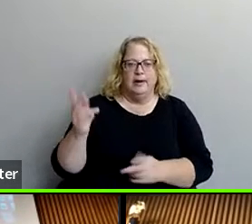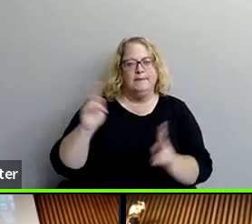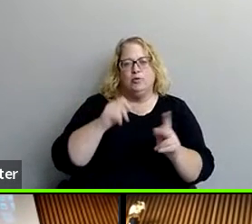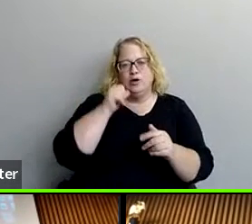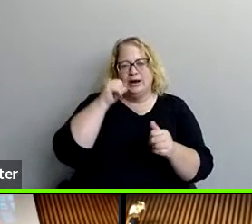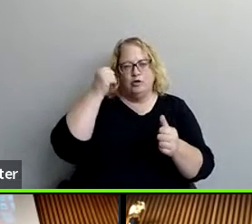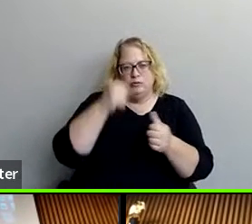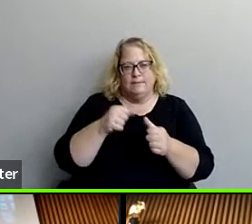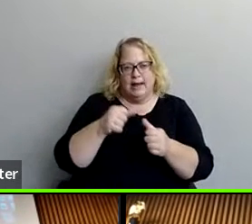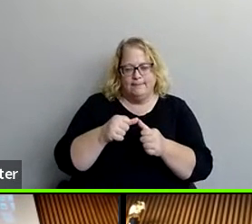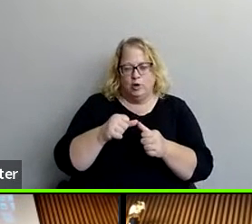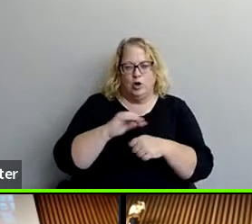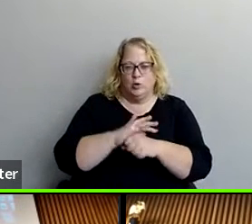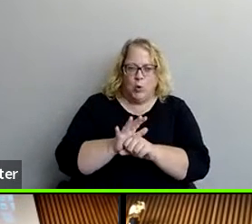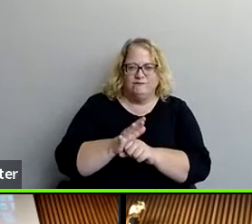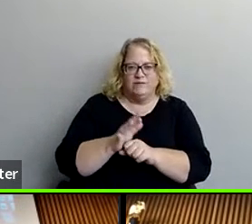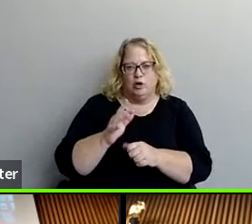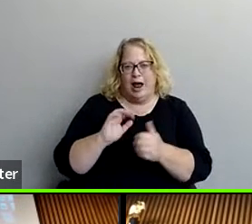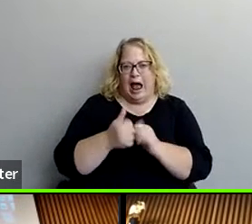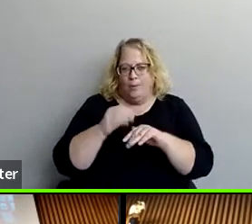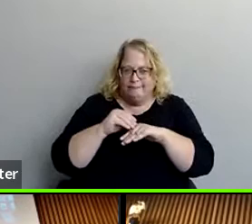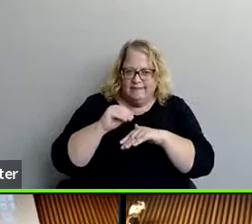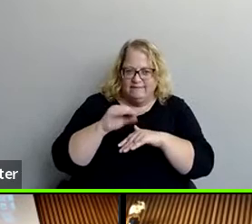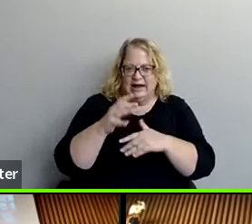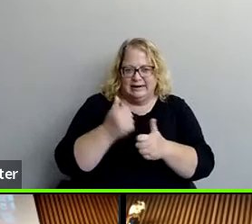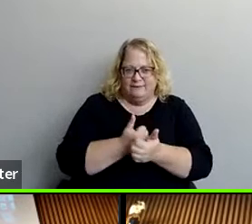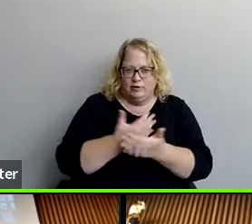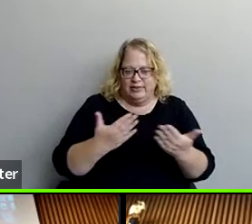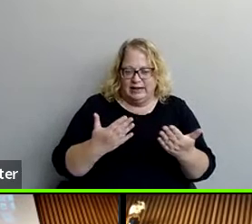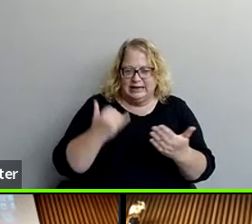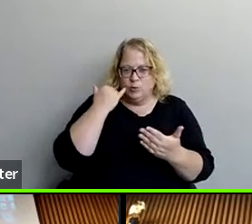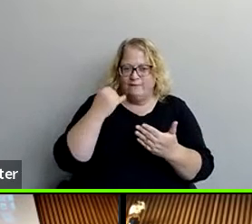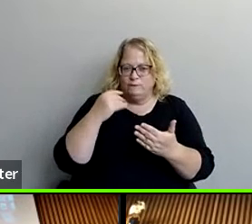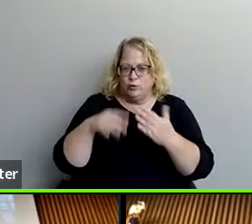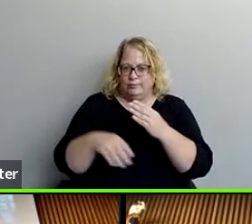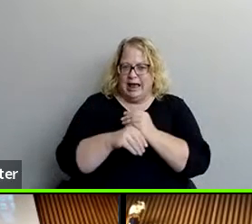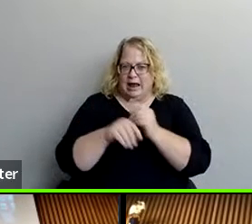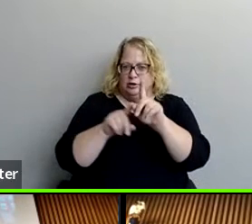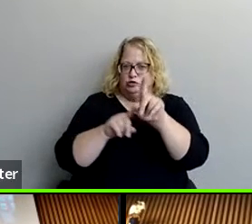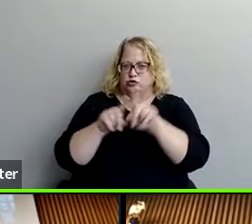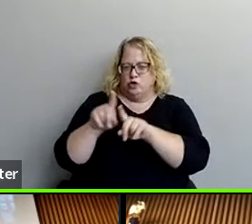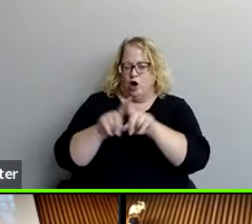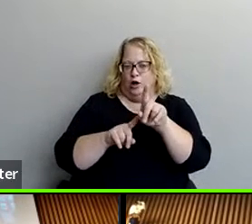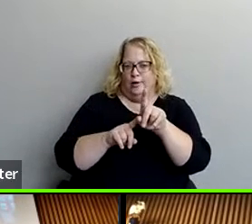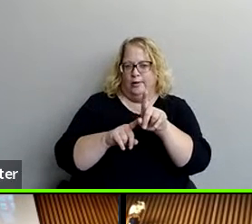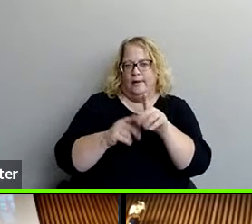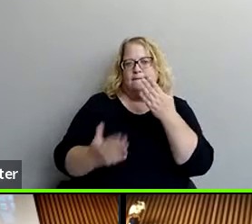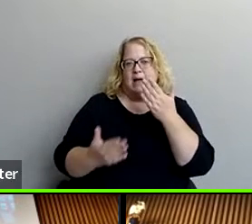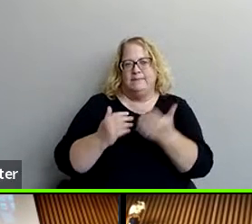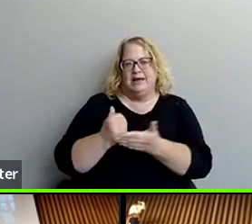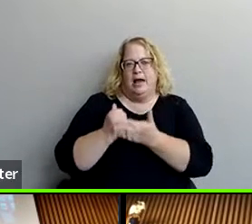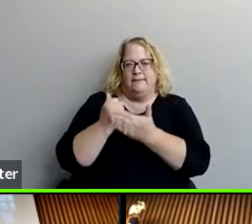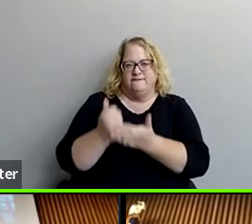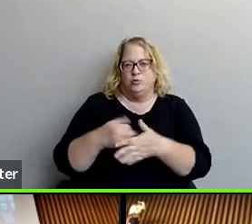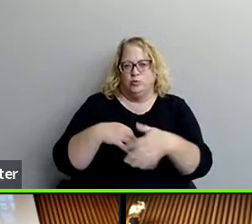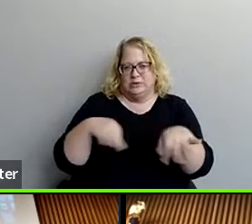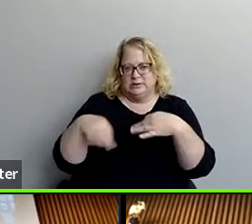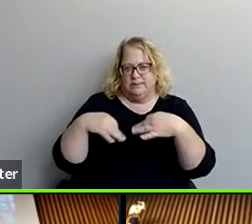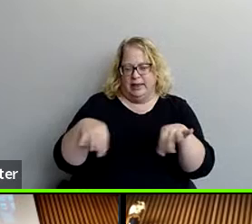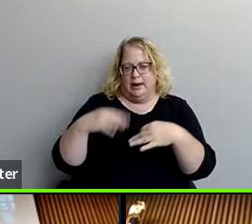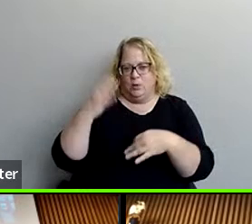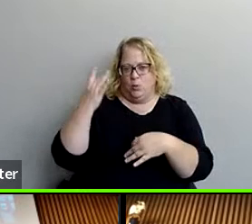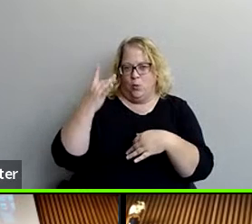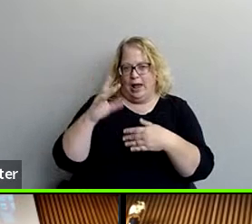people aren't going to remember what COVID, what it did. And so if we had an asterisk there, it might be helpful to